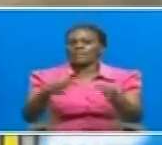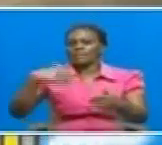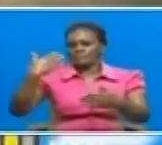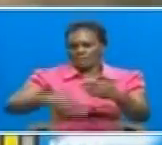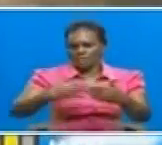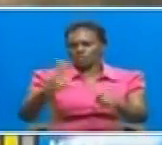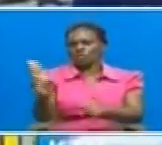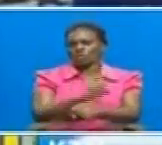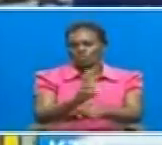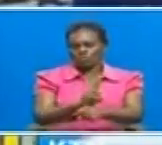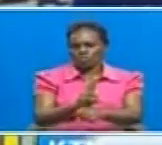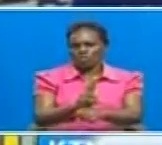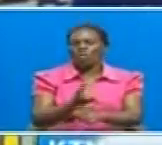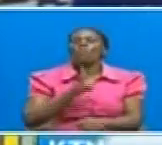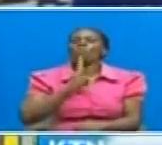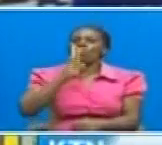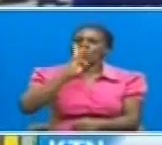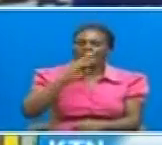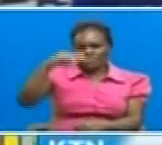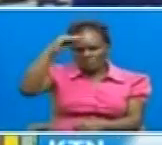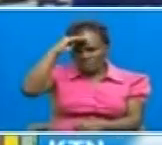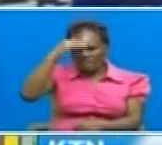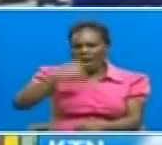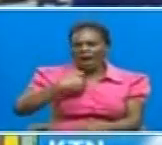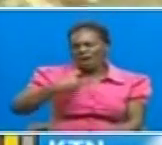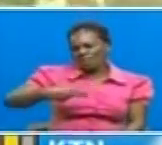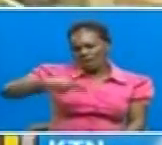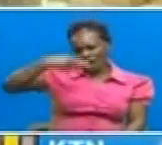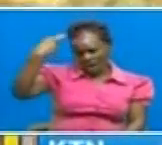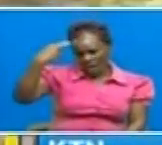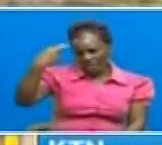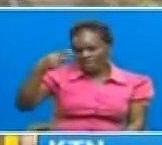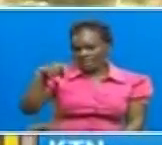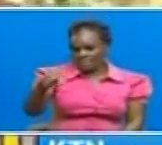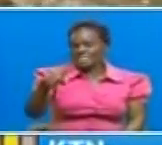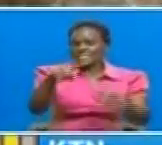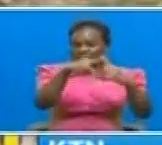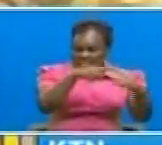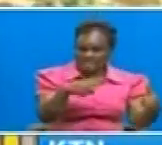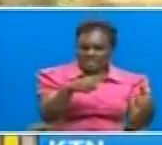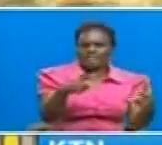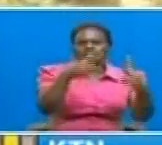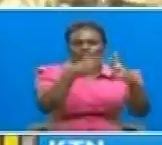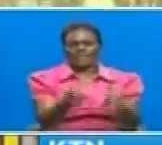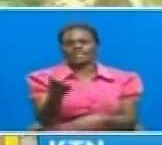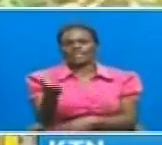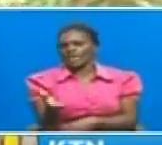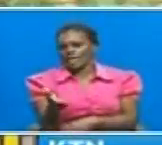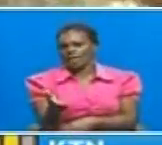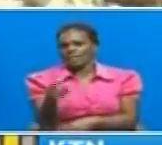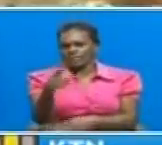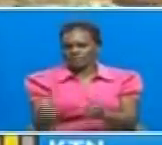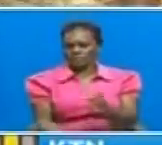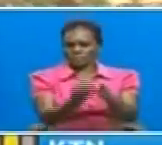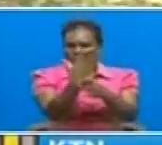and fermentation. Wines and beers have higher amounts than spirit, and that's where killer and toxic brews come in. They are